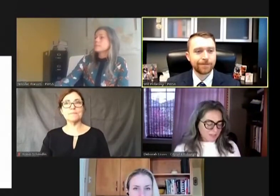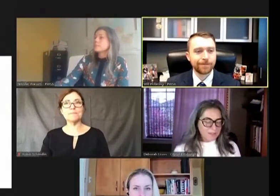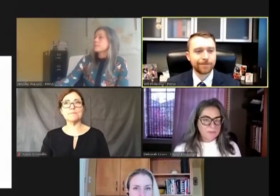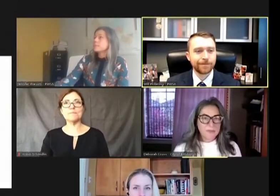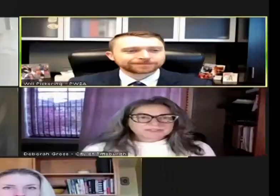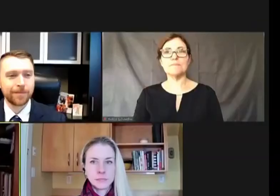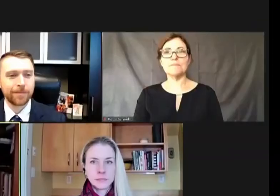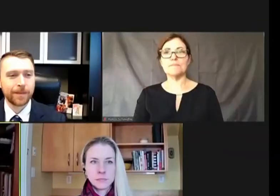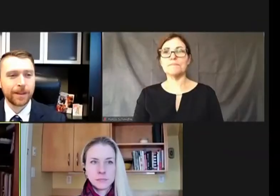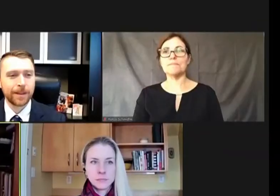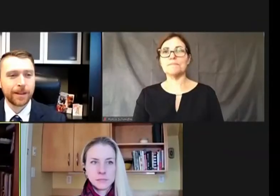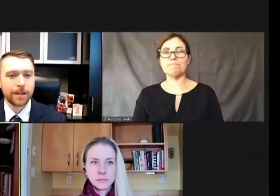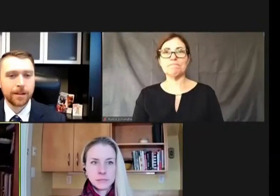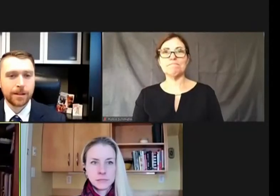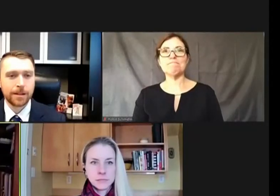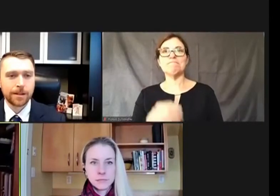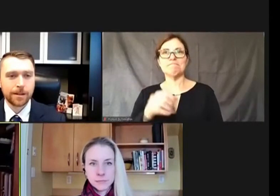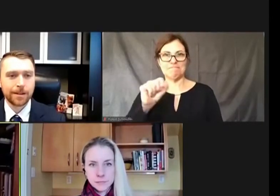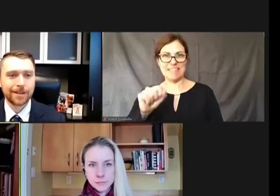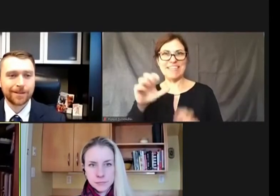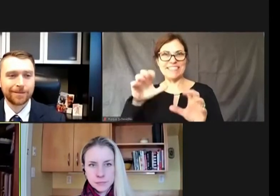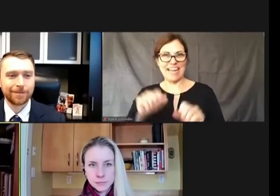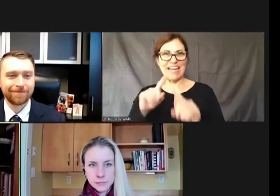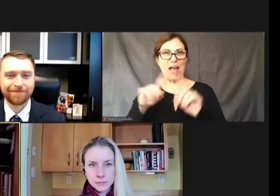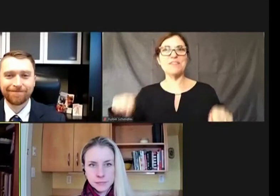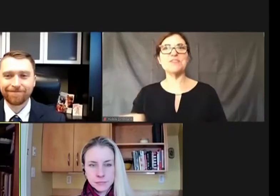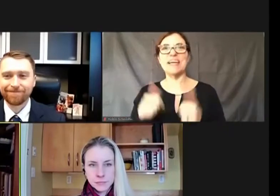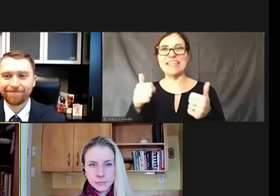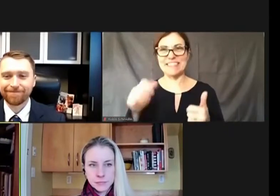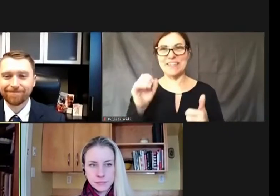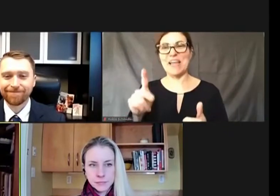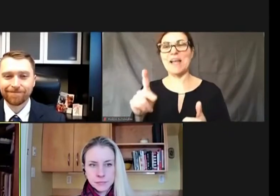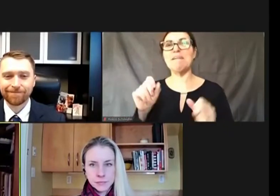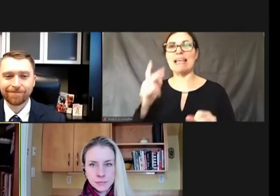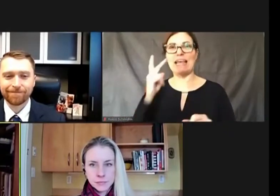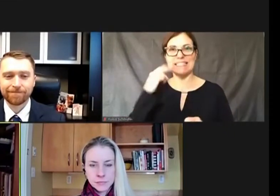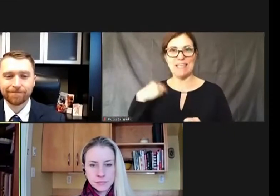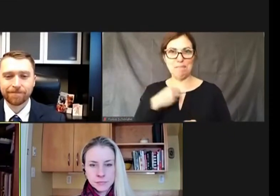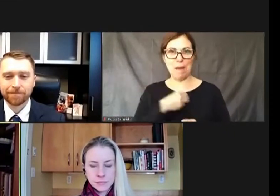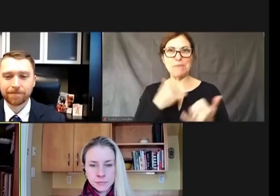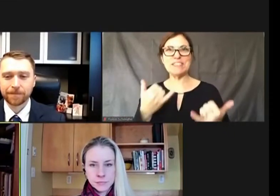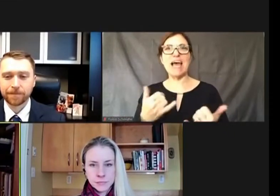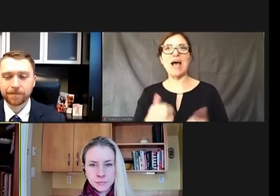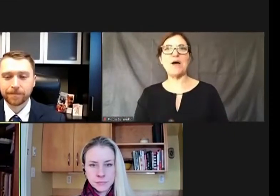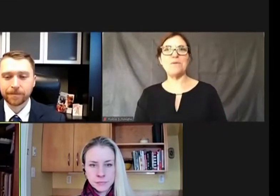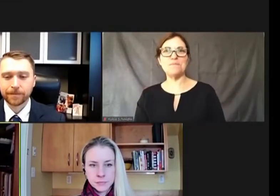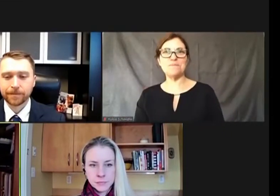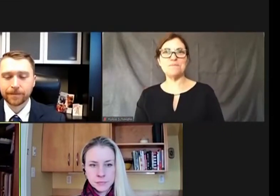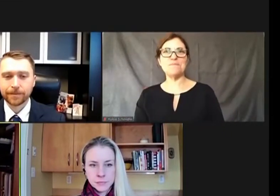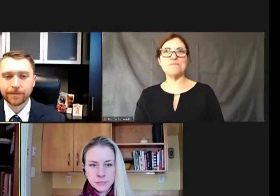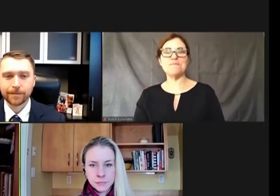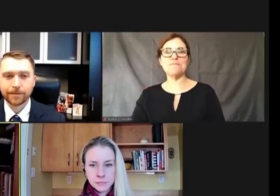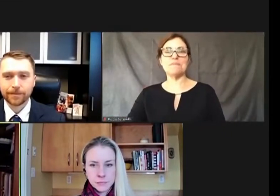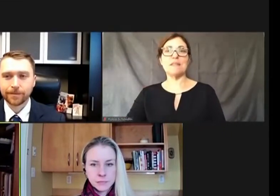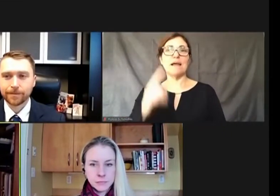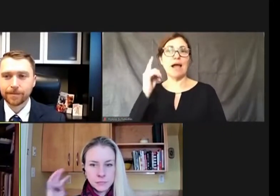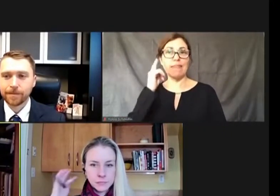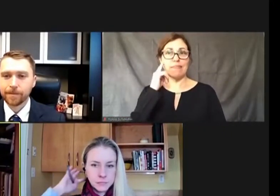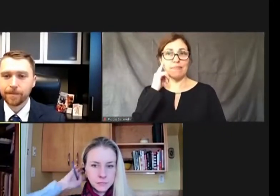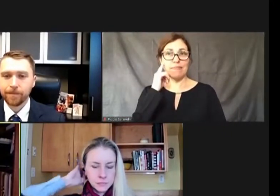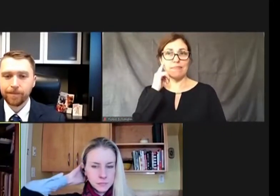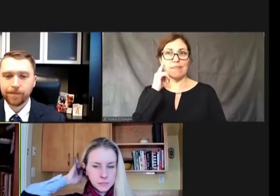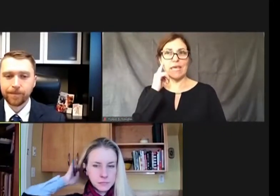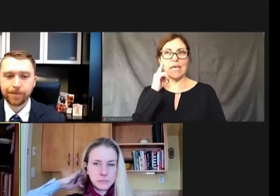Great, Jen, if you could take down your screen. Sure. Here we are. I can see members now. I think we are joined